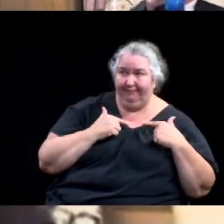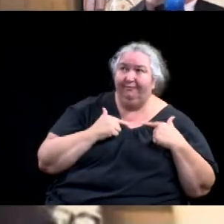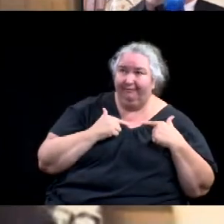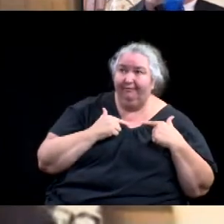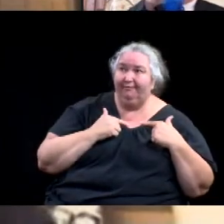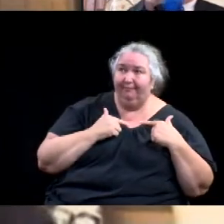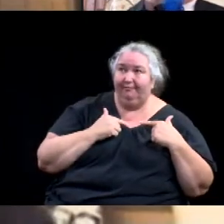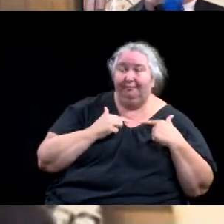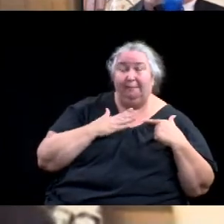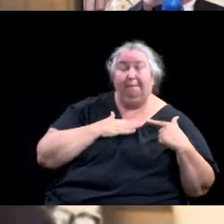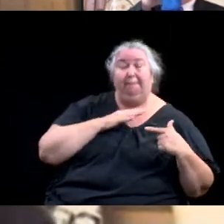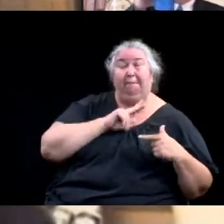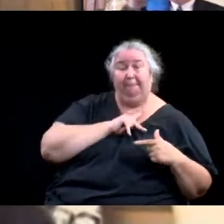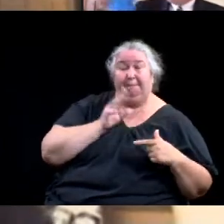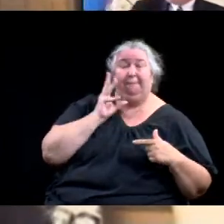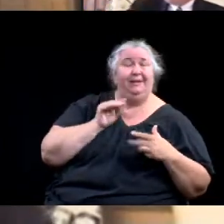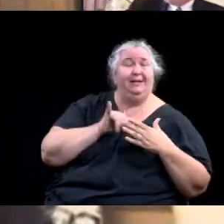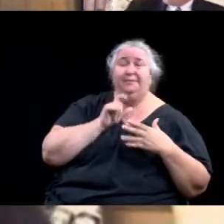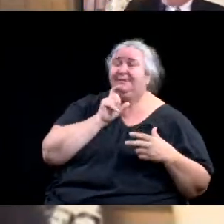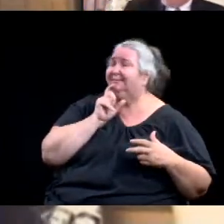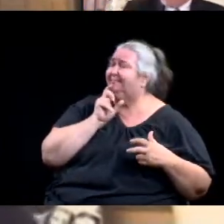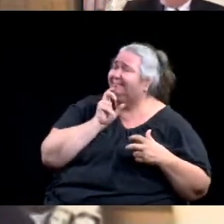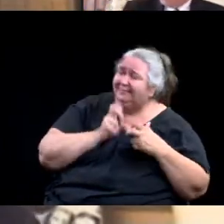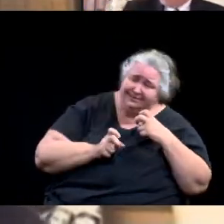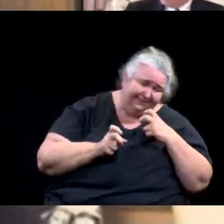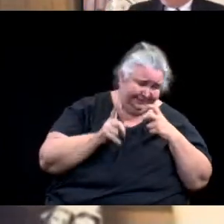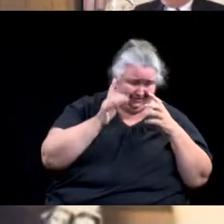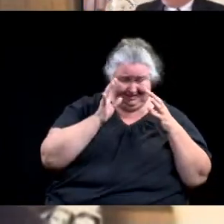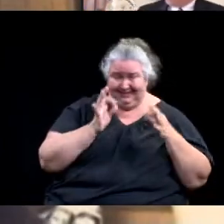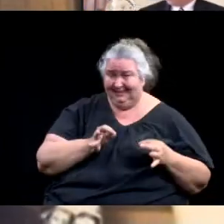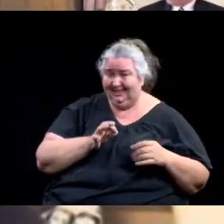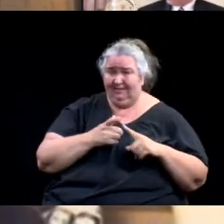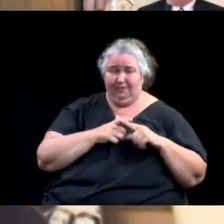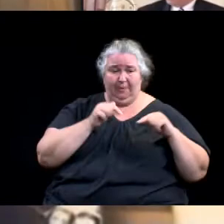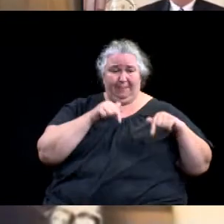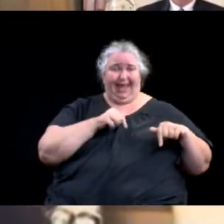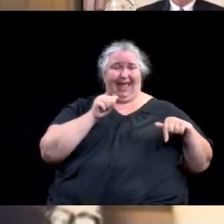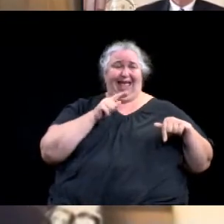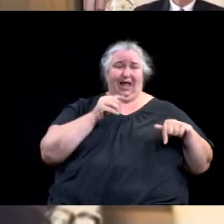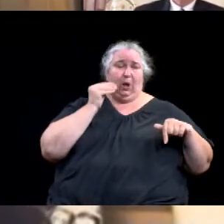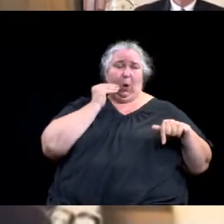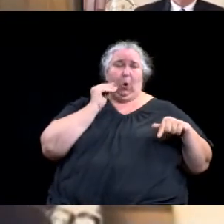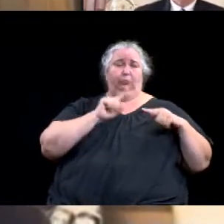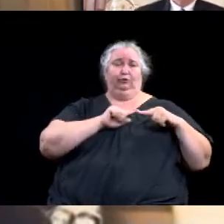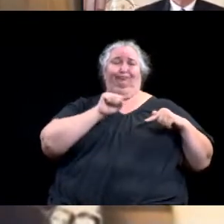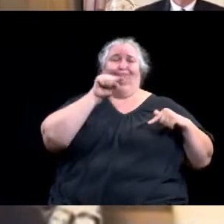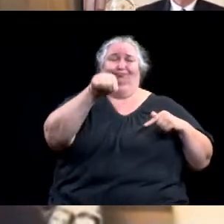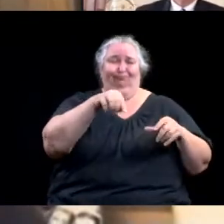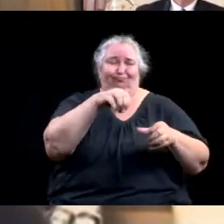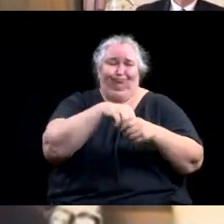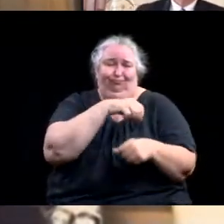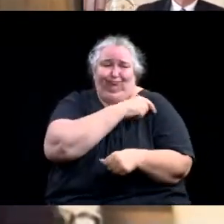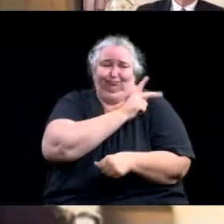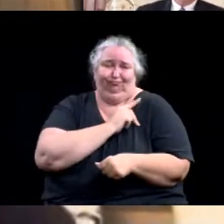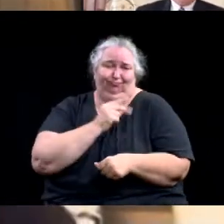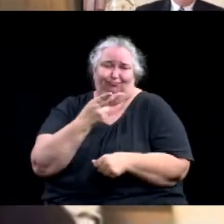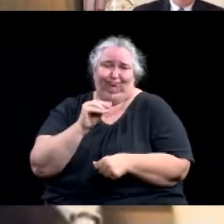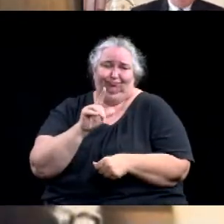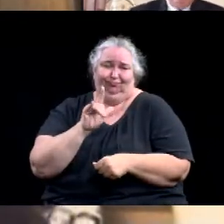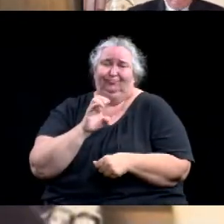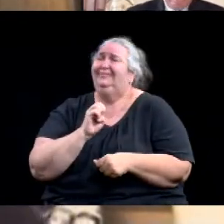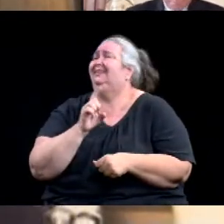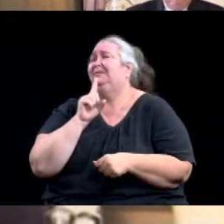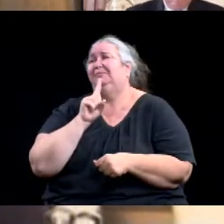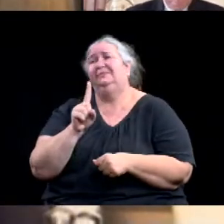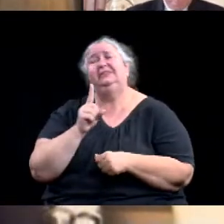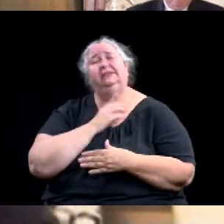inpatient hospice. And I appreciate everything and everybody that was associated with St. Catharines. So I personally